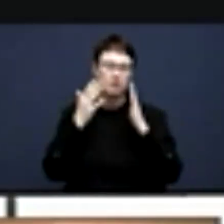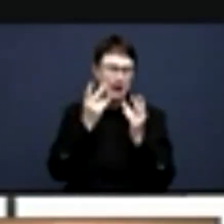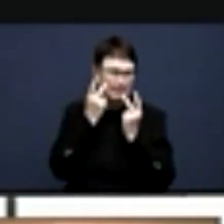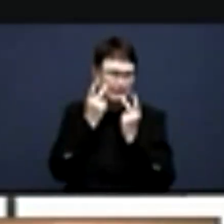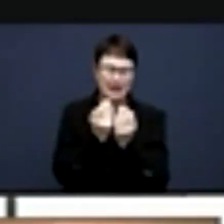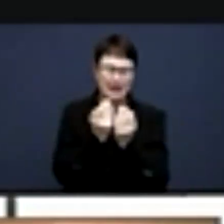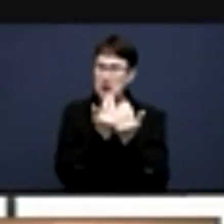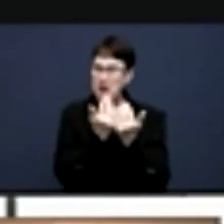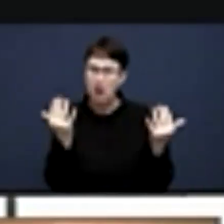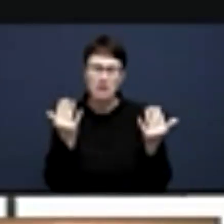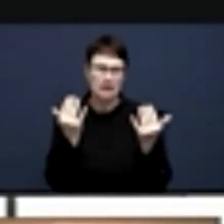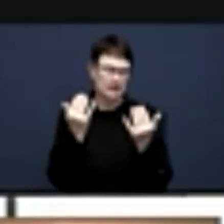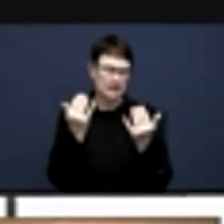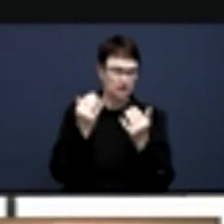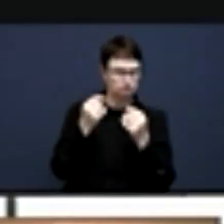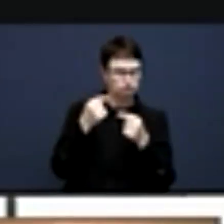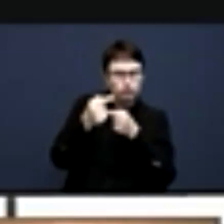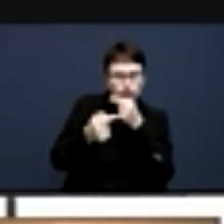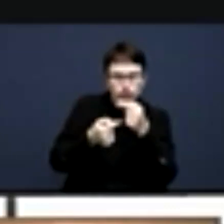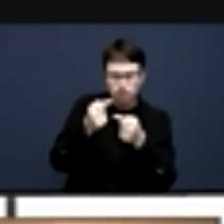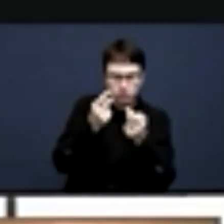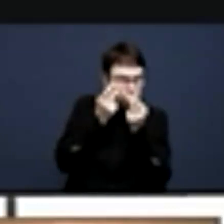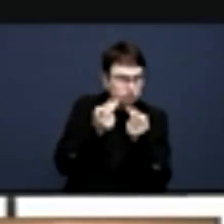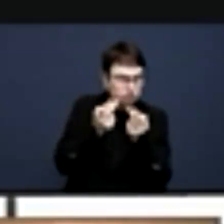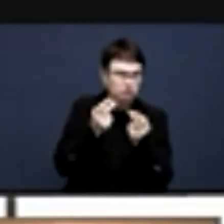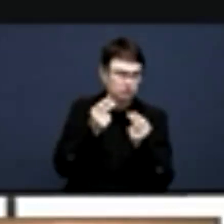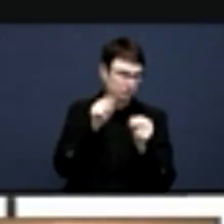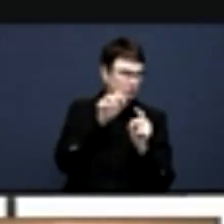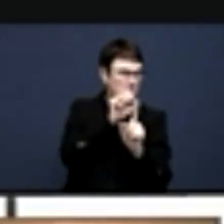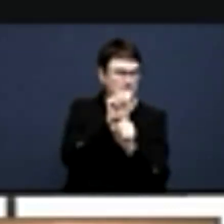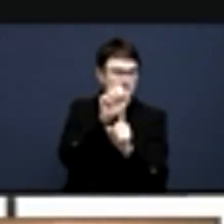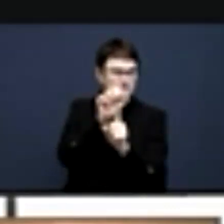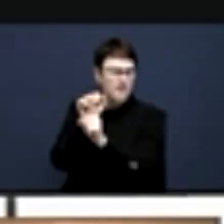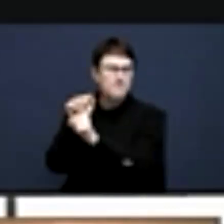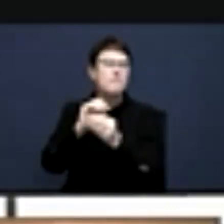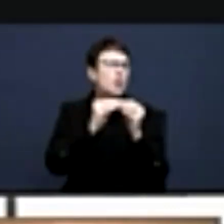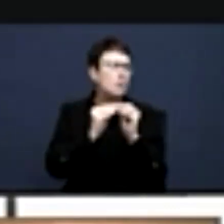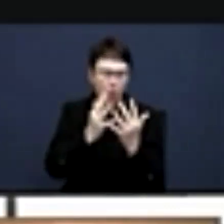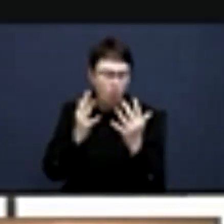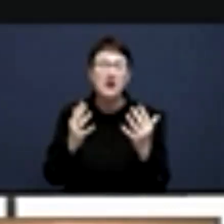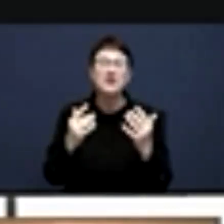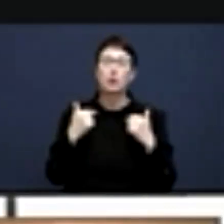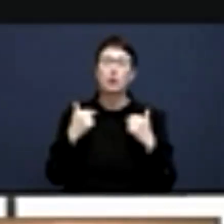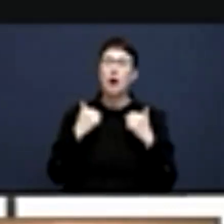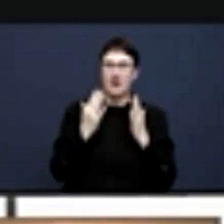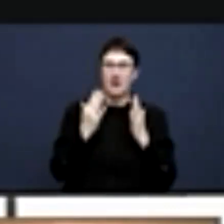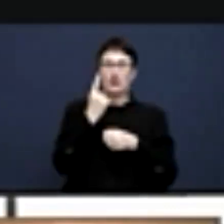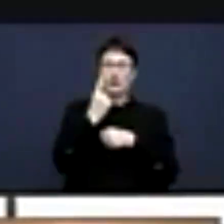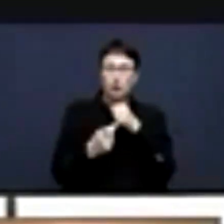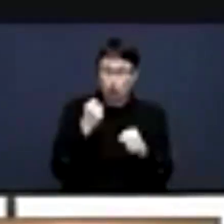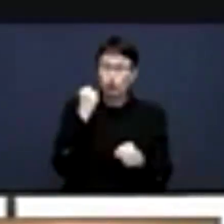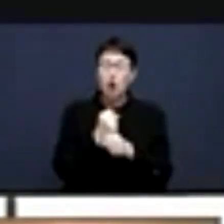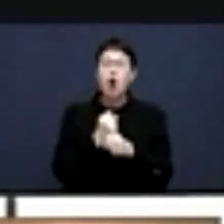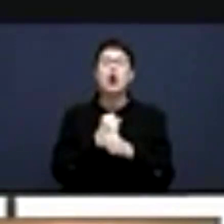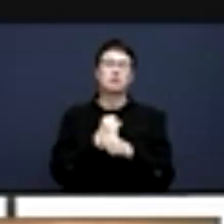accessibility issues identified, etc., etc. And every year we will evaluate all the KPIs, not just are the